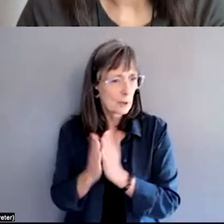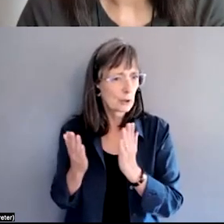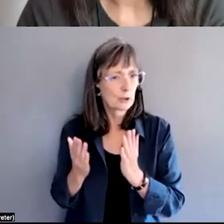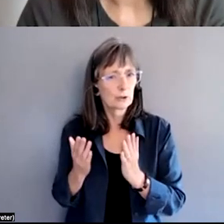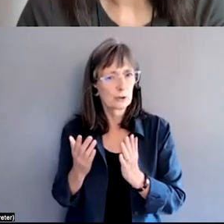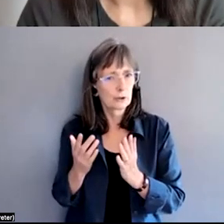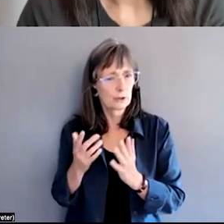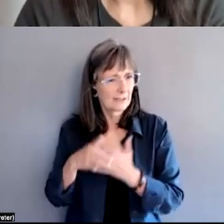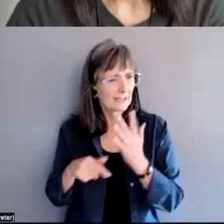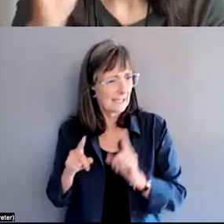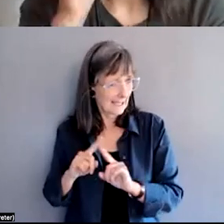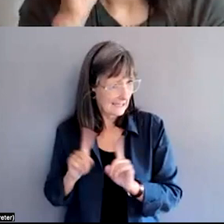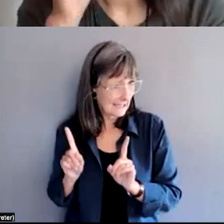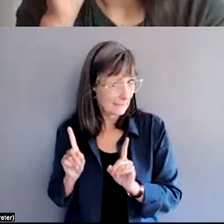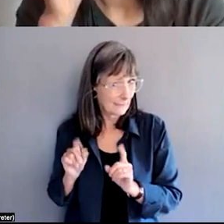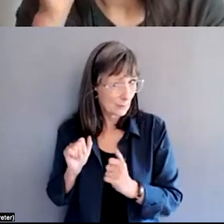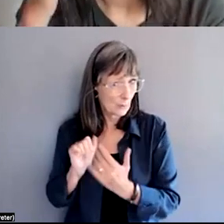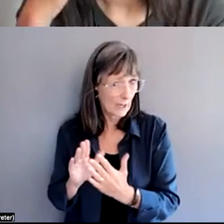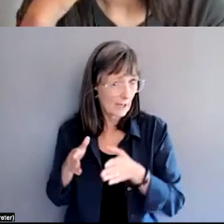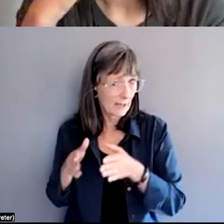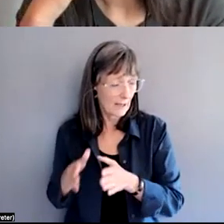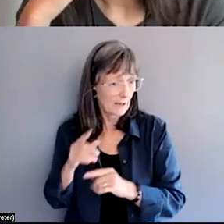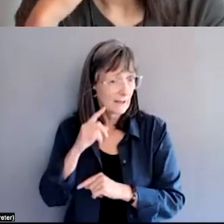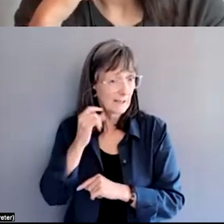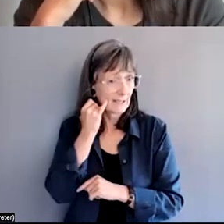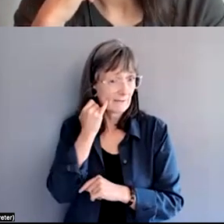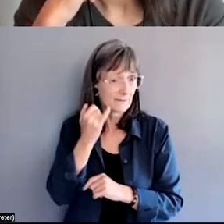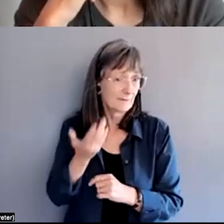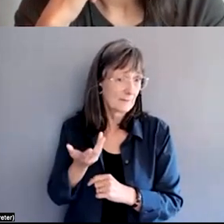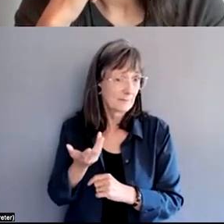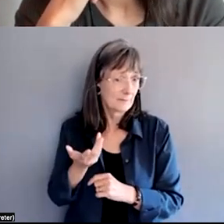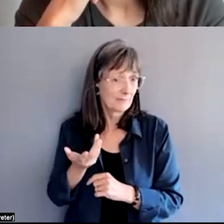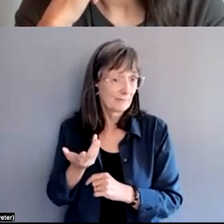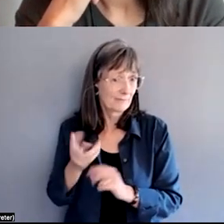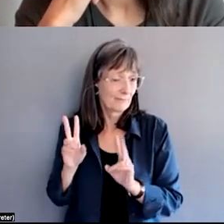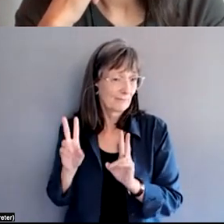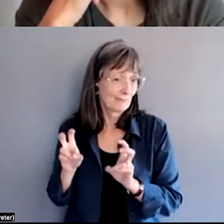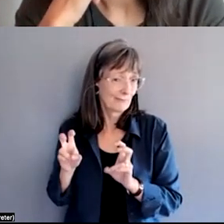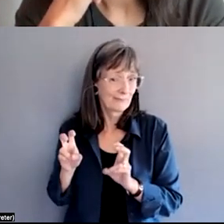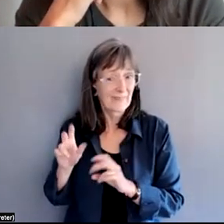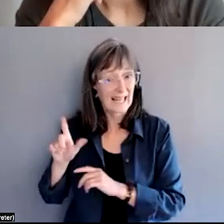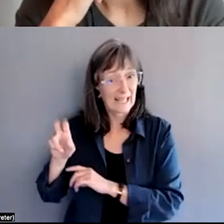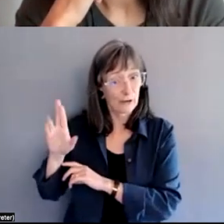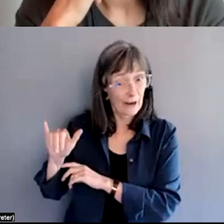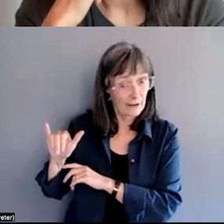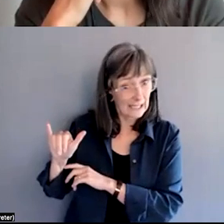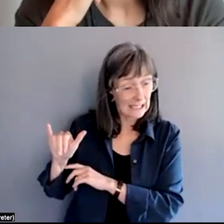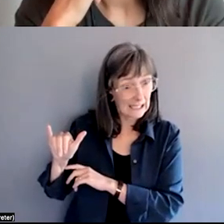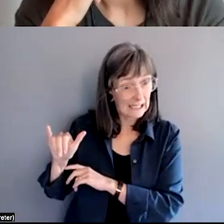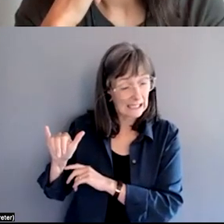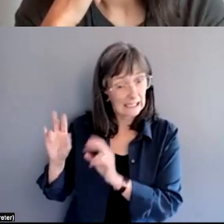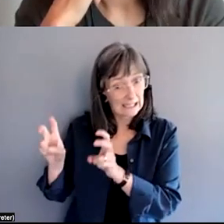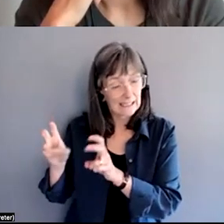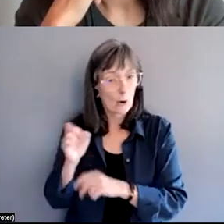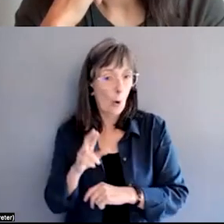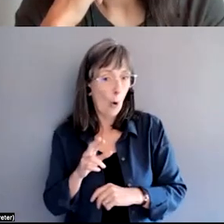is there a different approach to doing work that is considered quote unquote literary fiction as opposed to genre